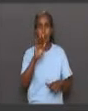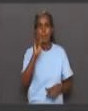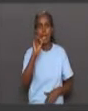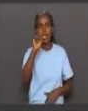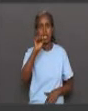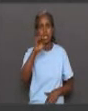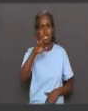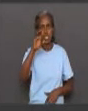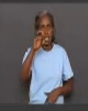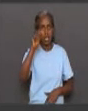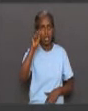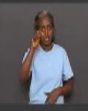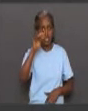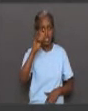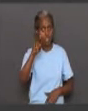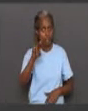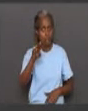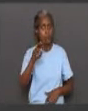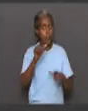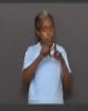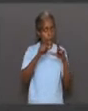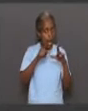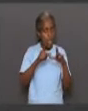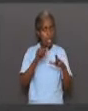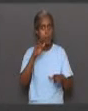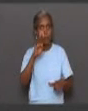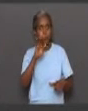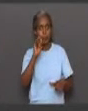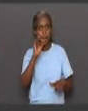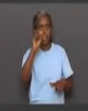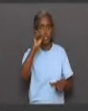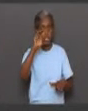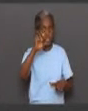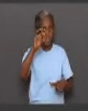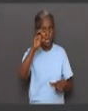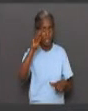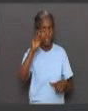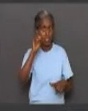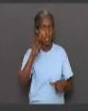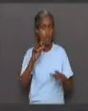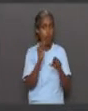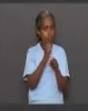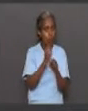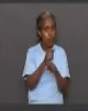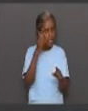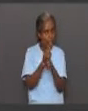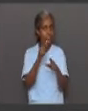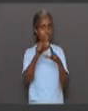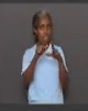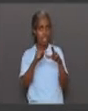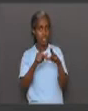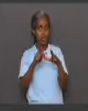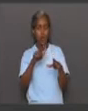bisector. When an angle bisector forms a right angle with the